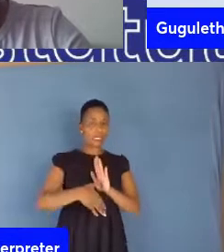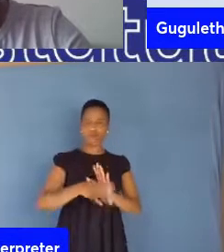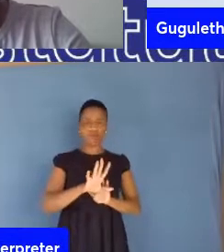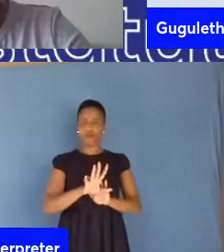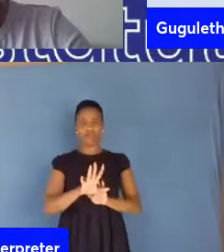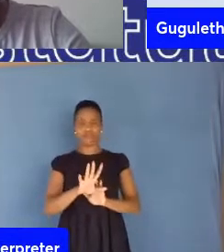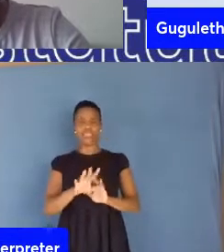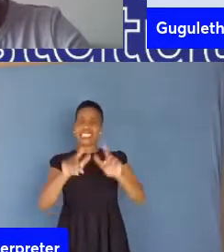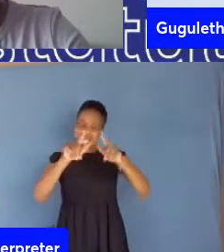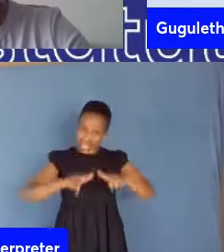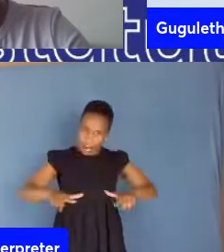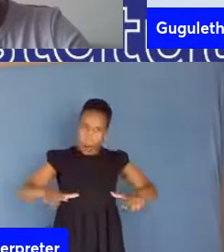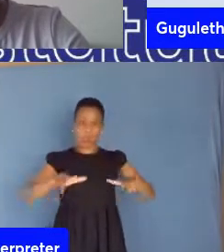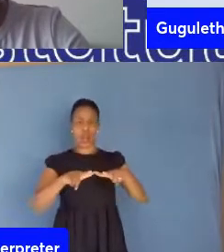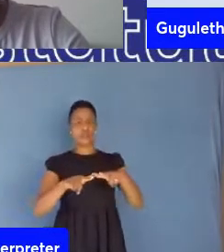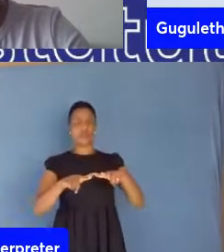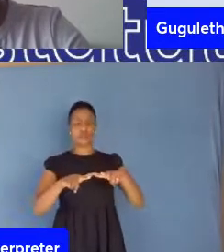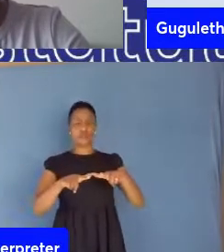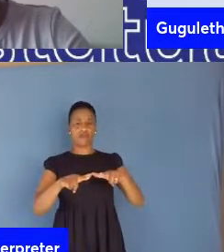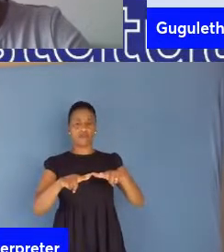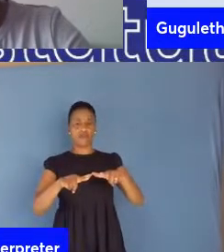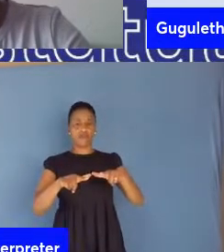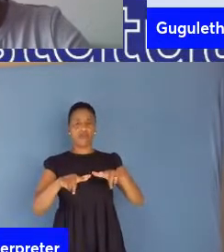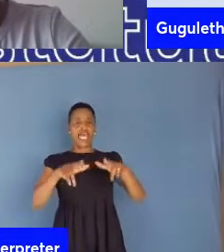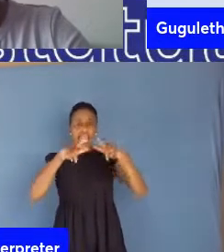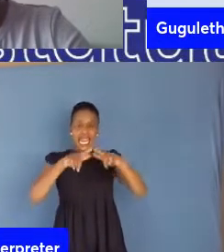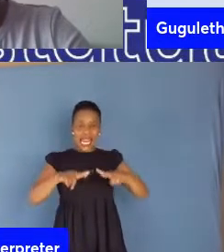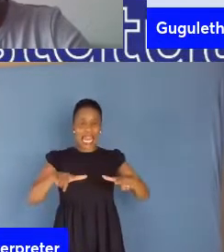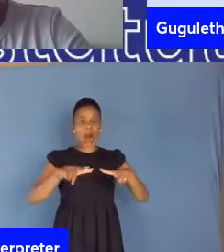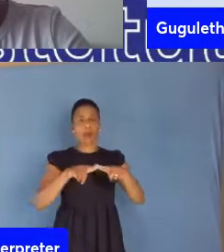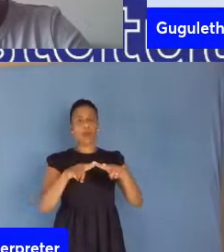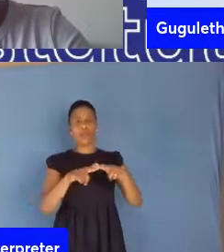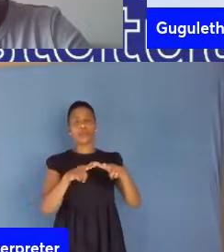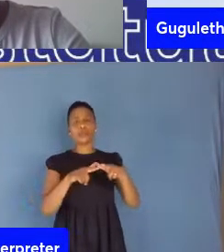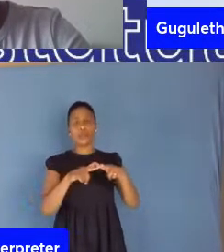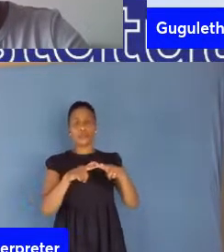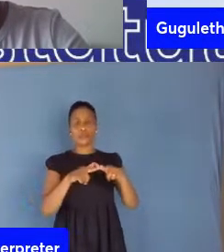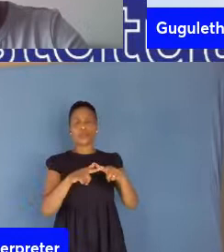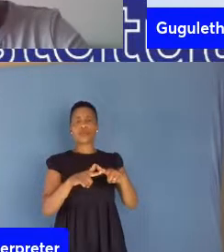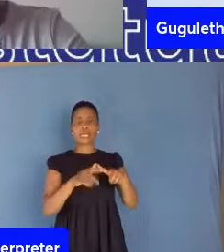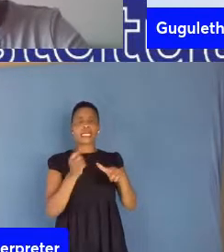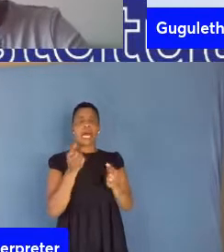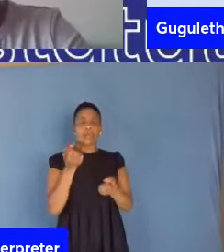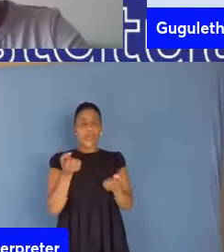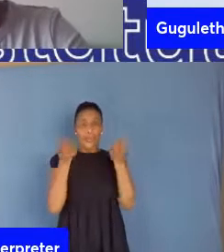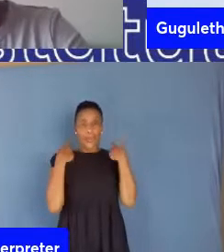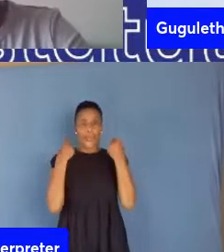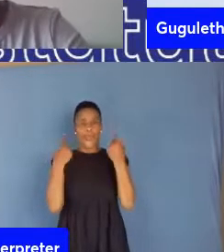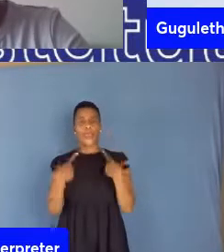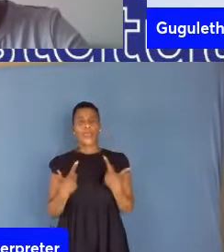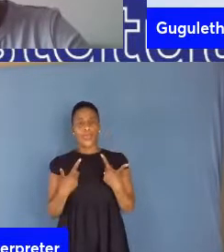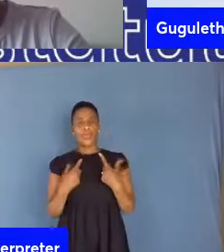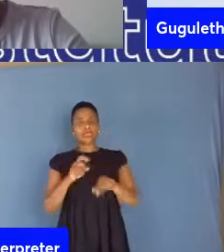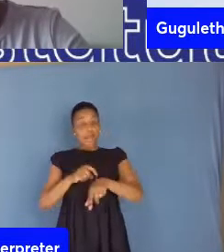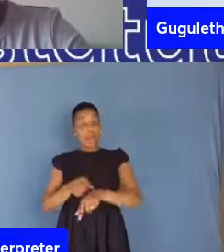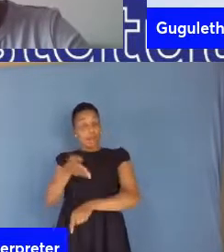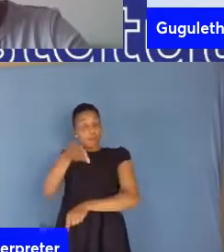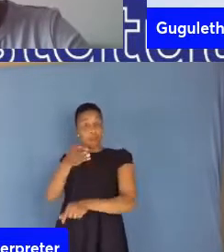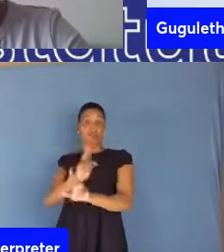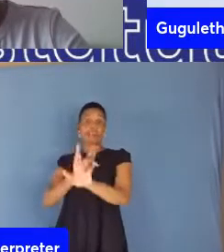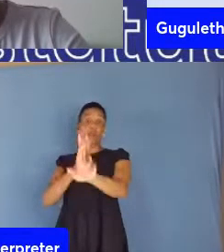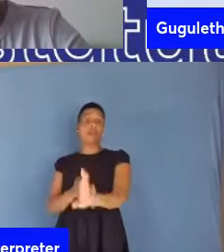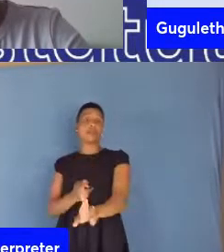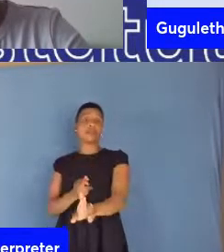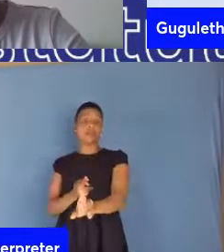the fact that there isn't a language that they use is going to be understood when they go and report, when they have